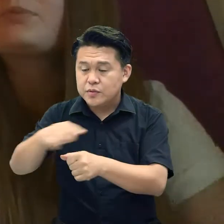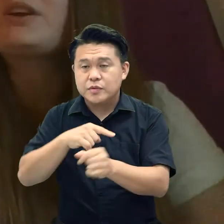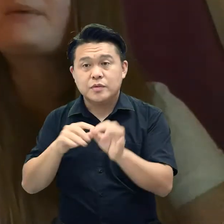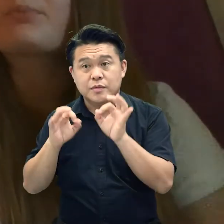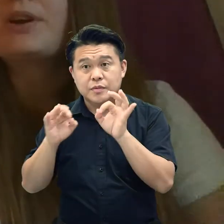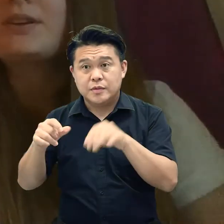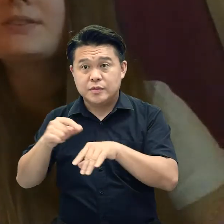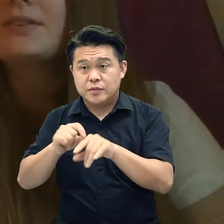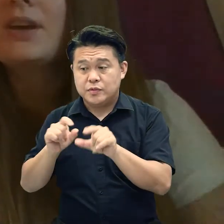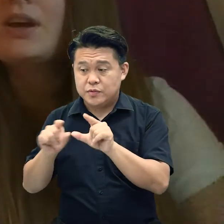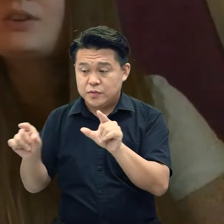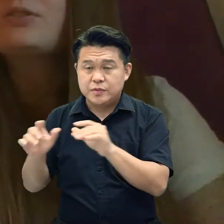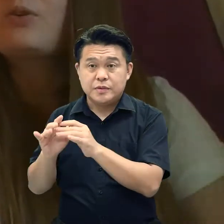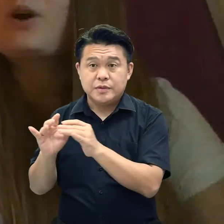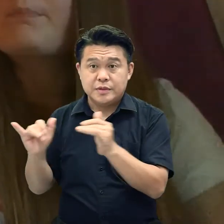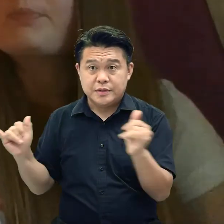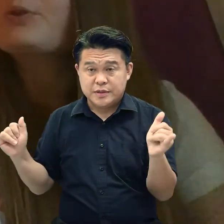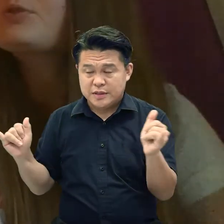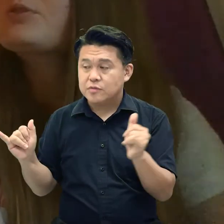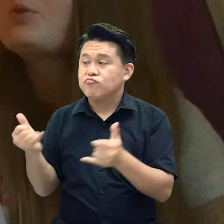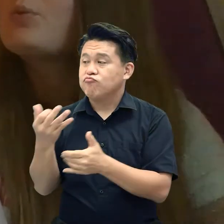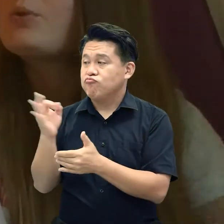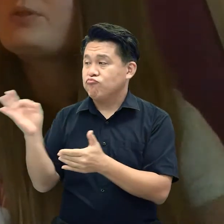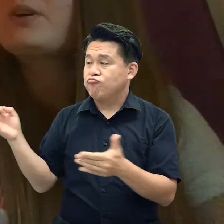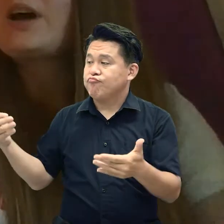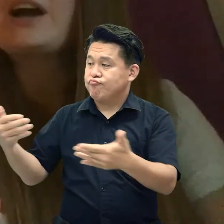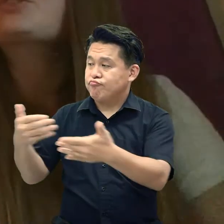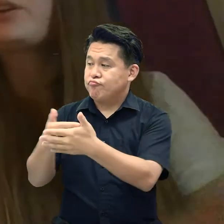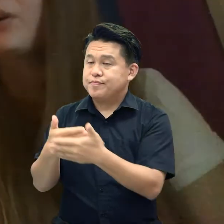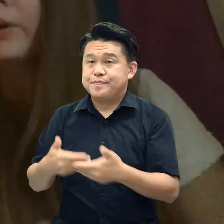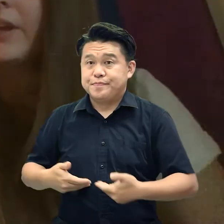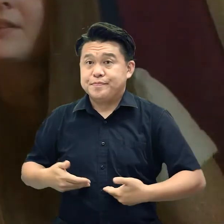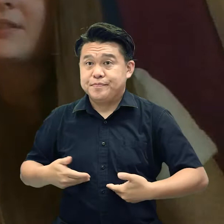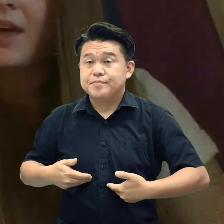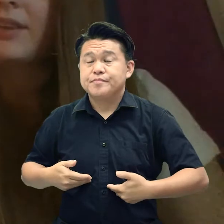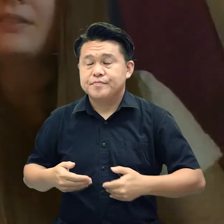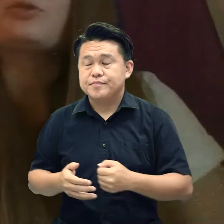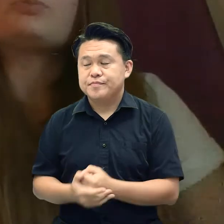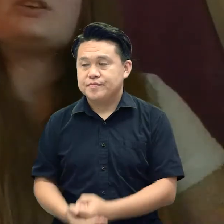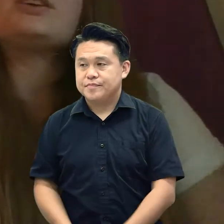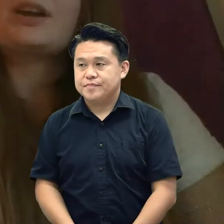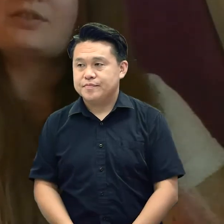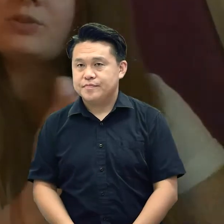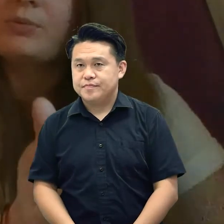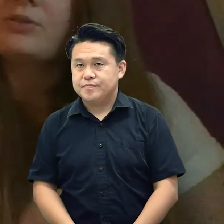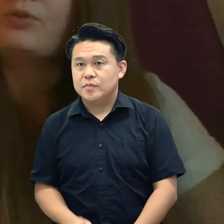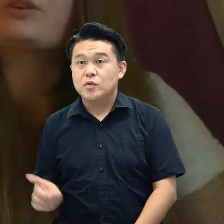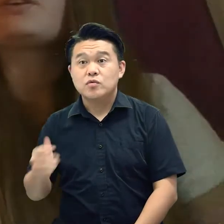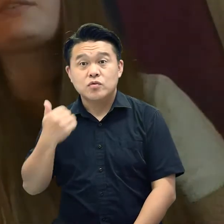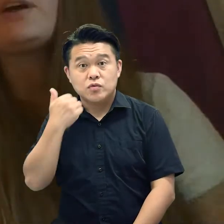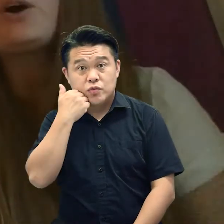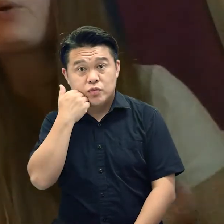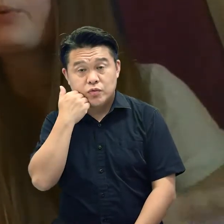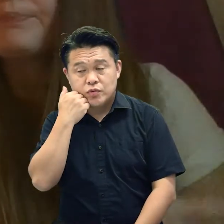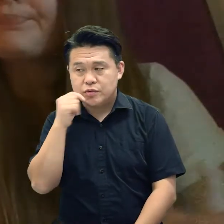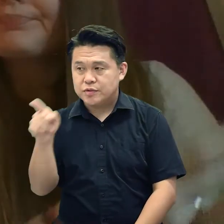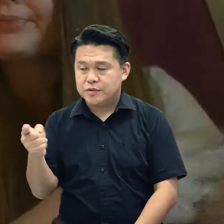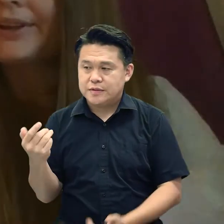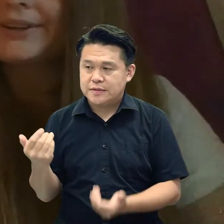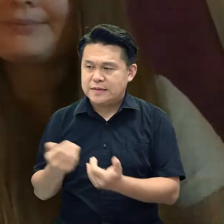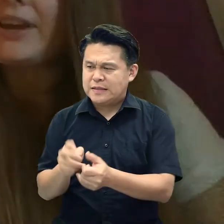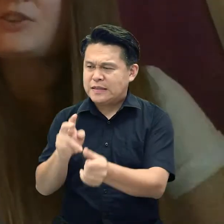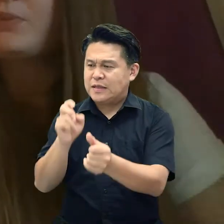and it should be embraced. So a person who would actually go against that, to be kind of discriminatory